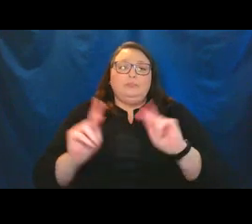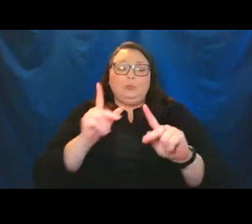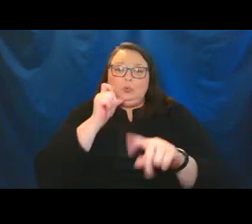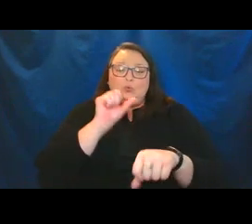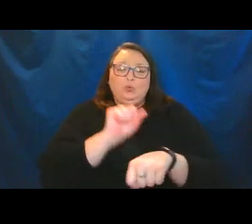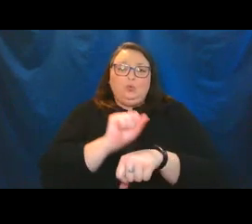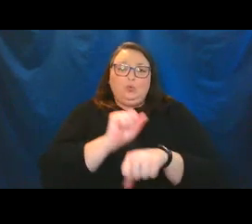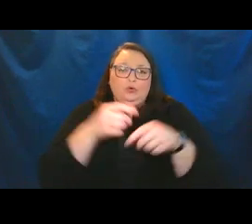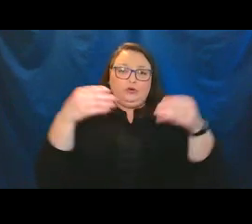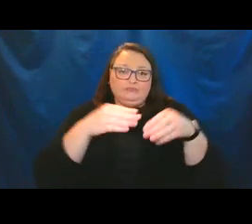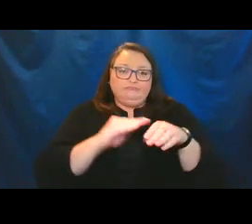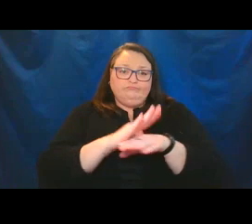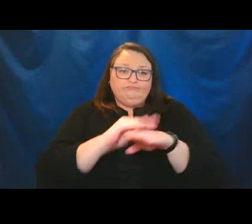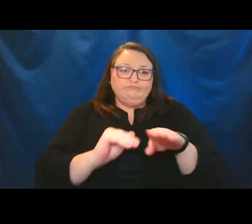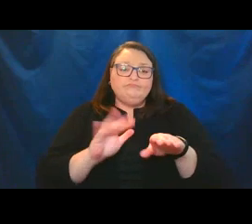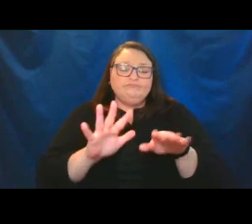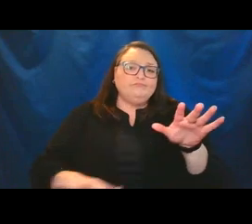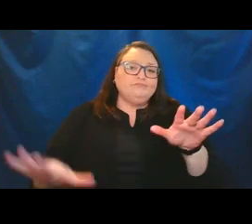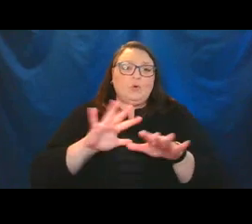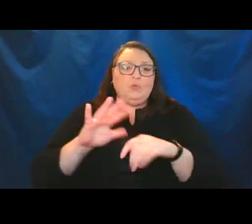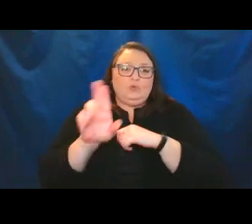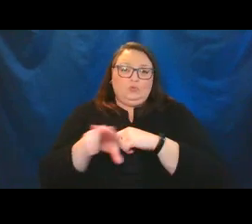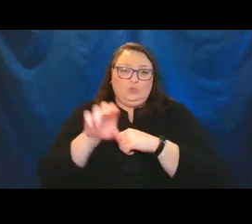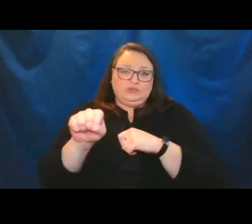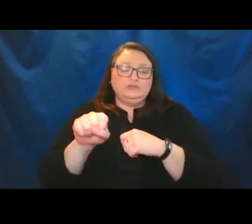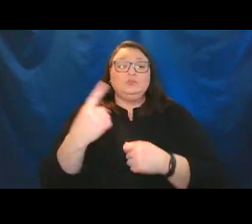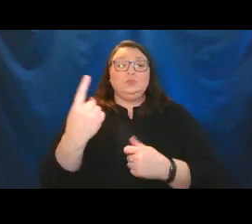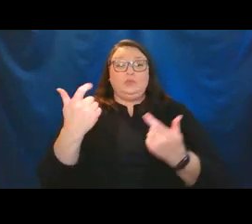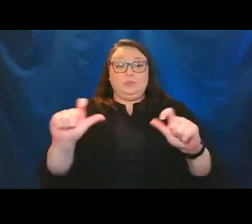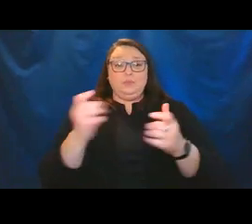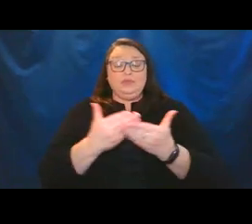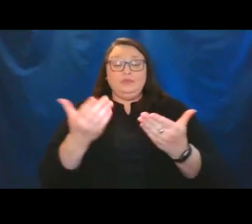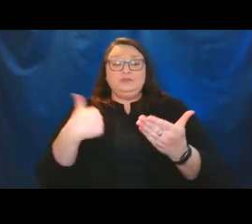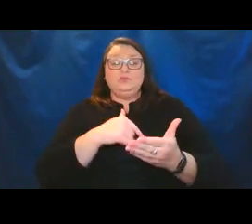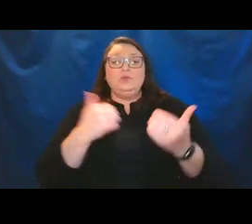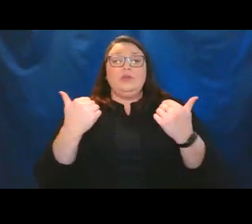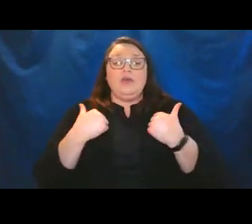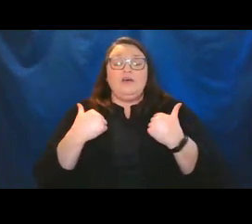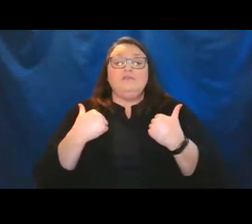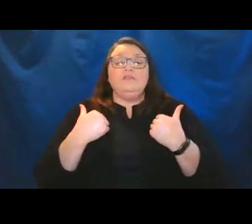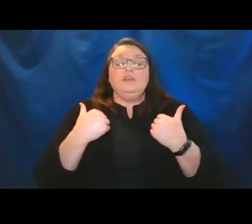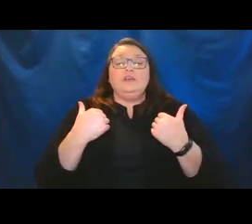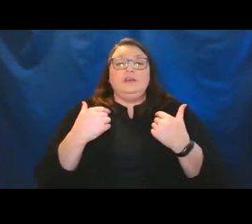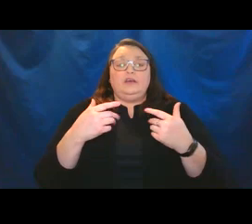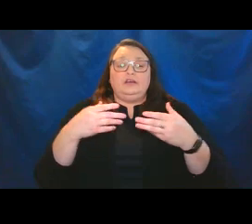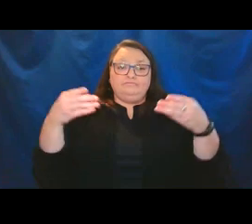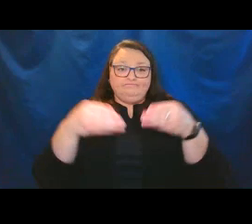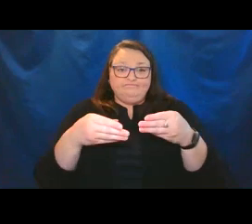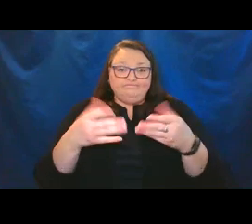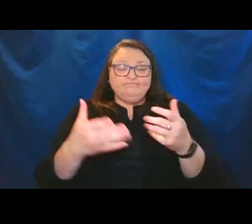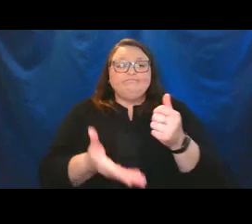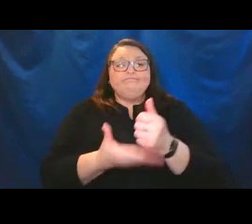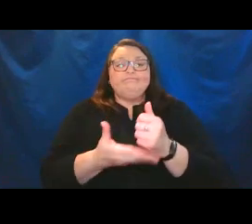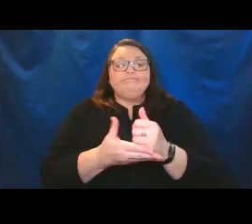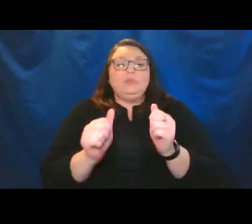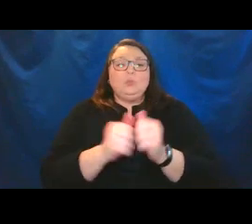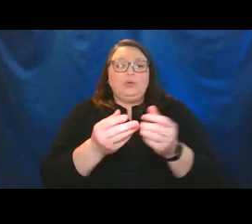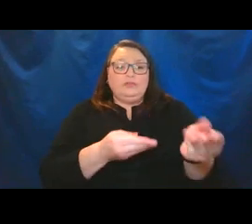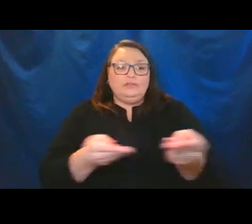Um, and one of the big things that we have a portfolio around is assisting with facilitation